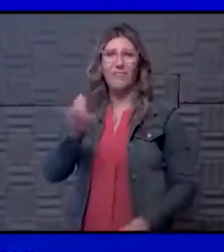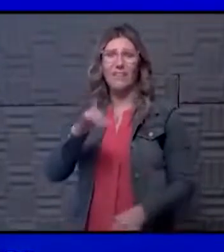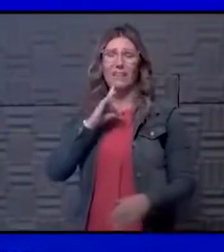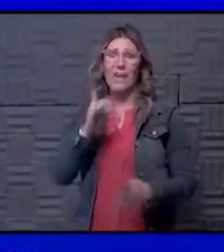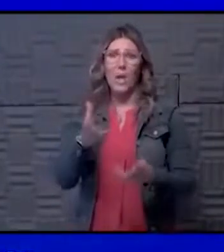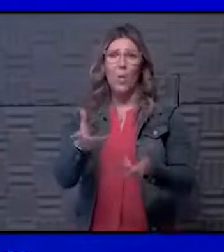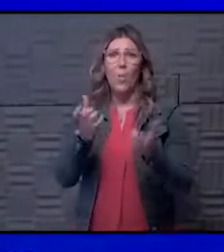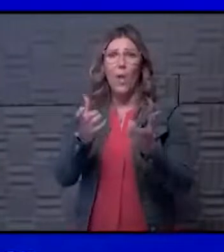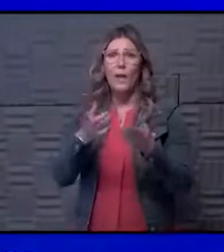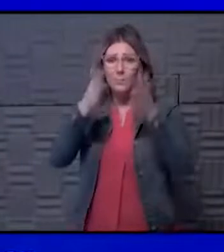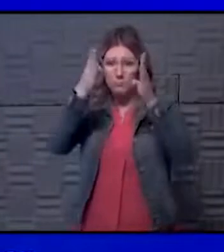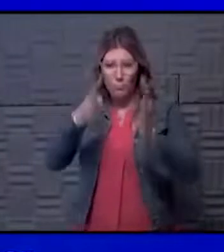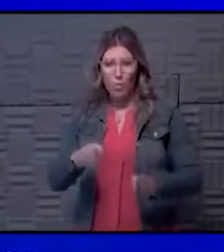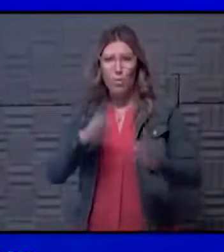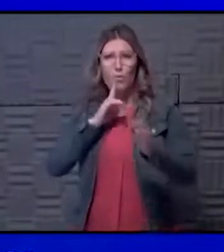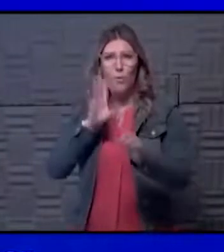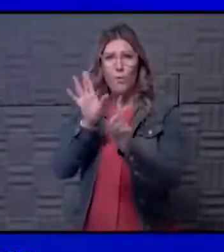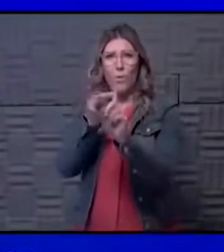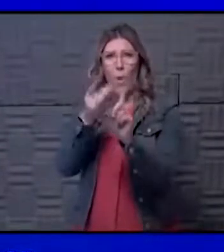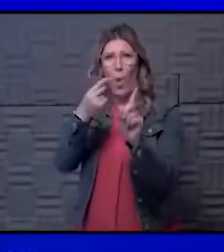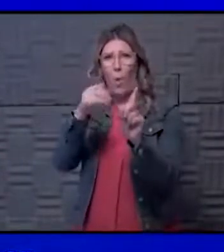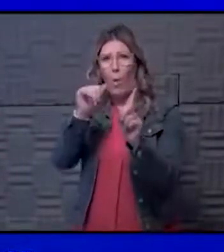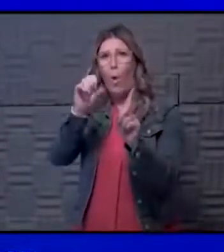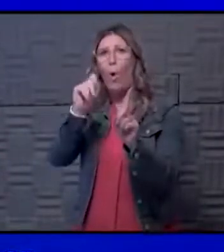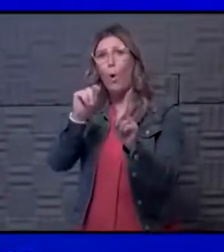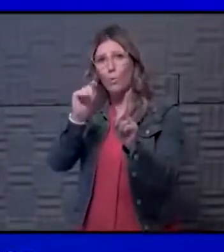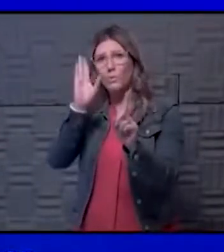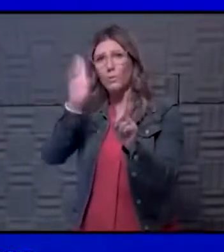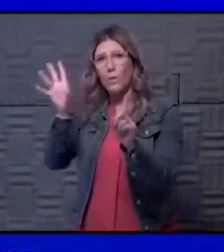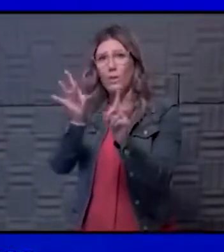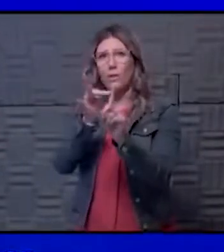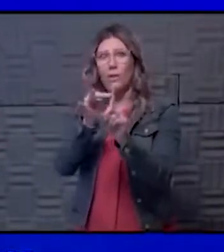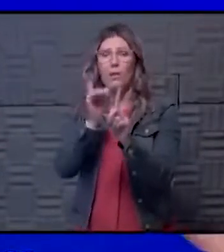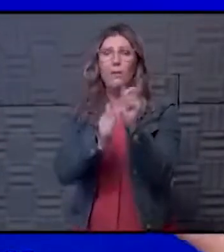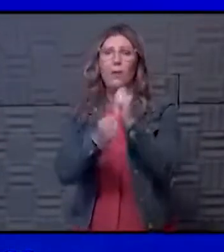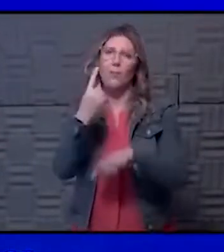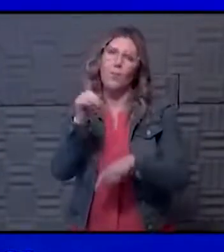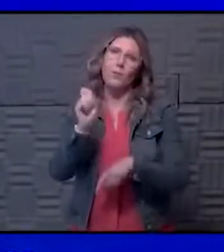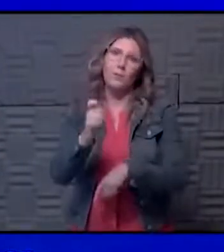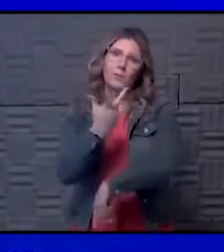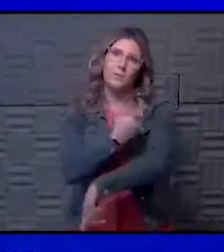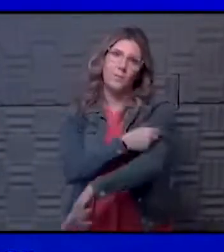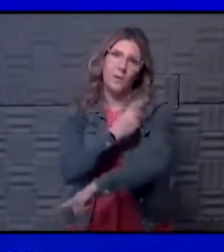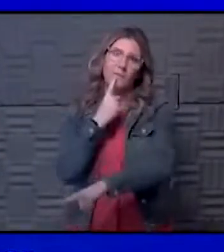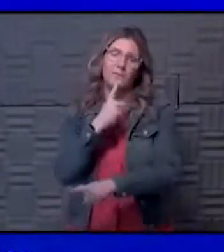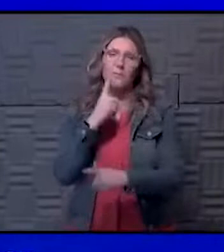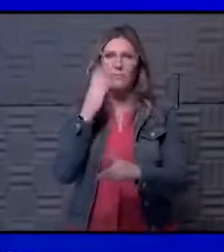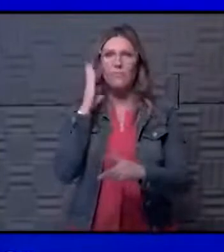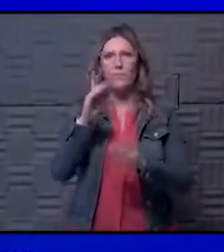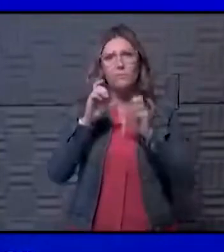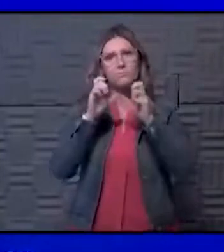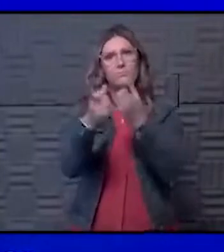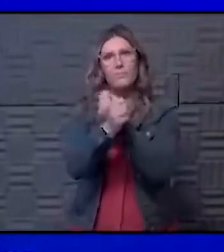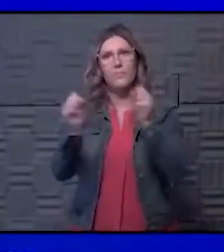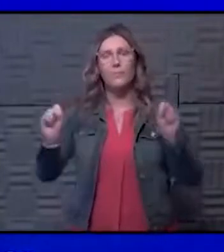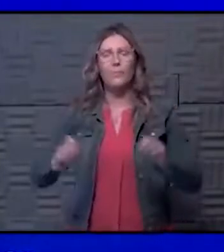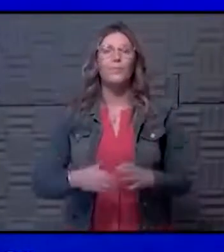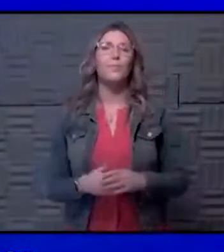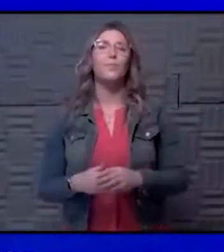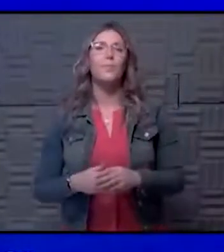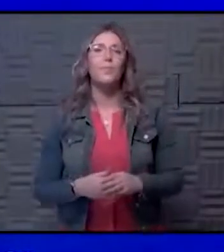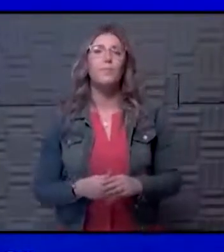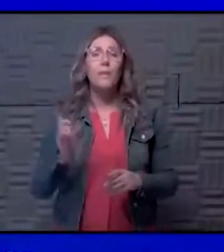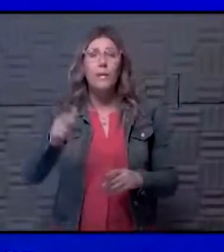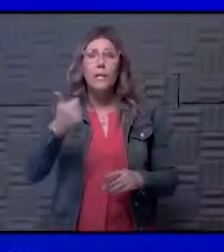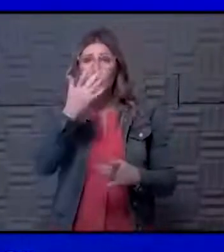find a host, and it'll find a host in all of you. So that everybody needs to be vaccinated in order to stay safe. Yeah. So the